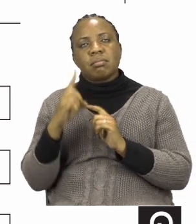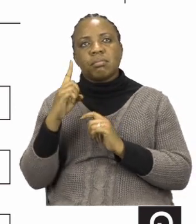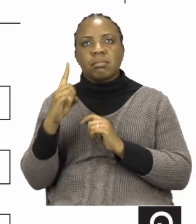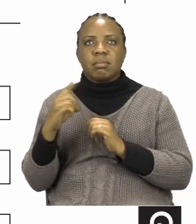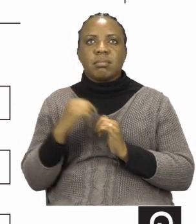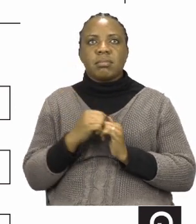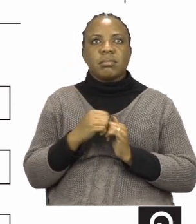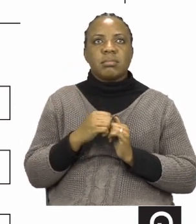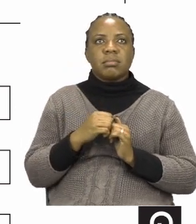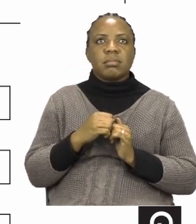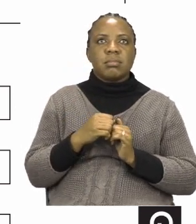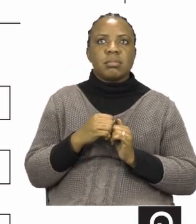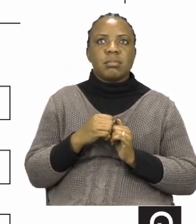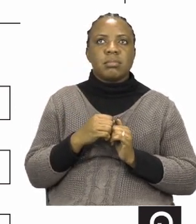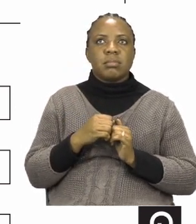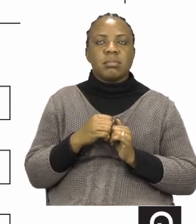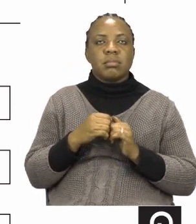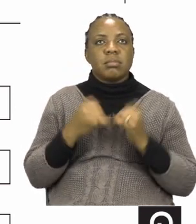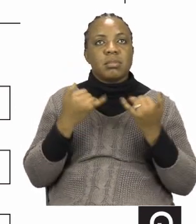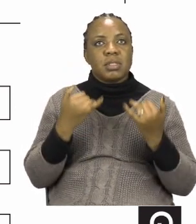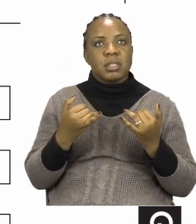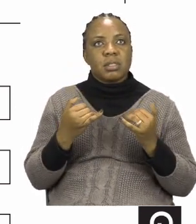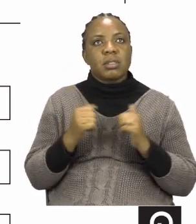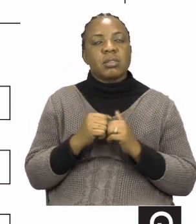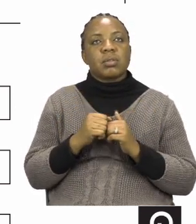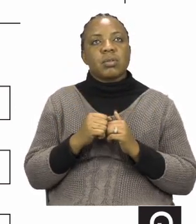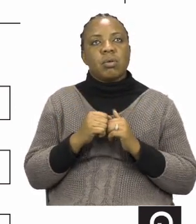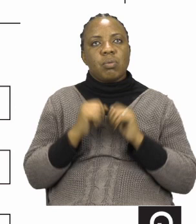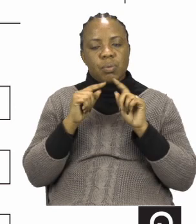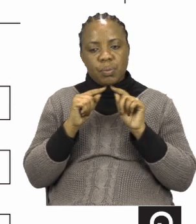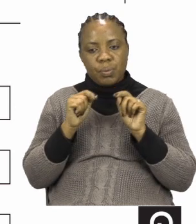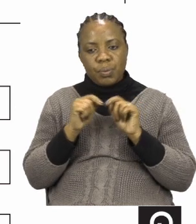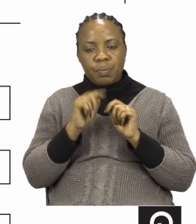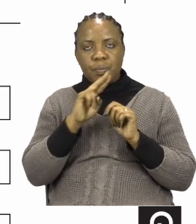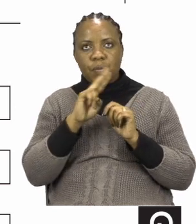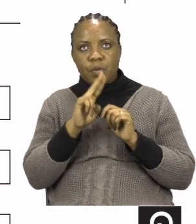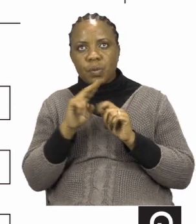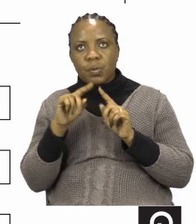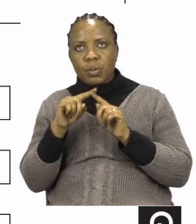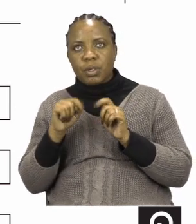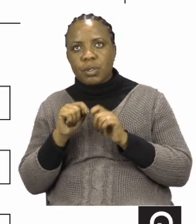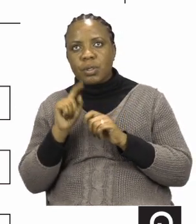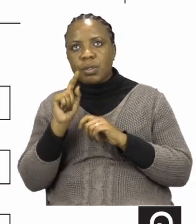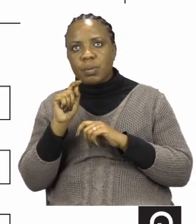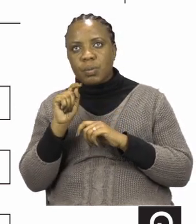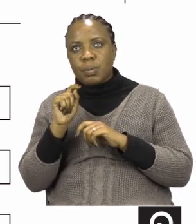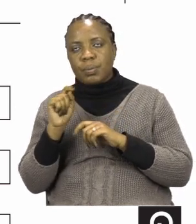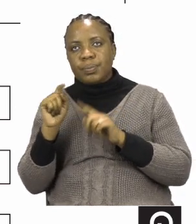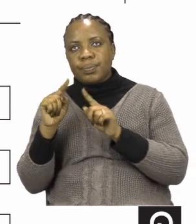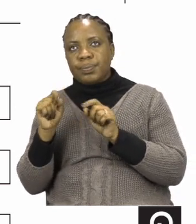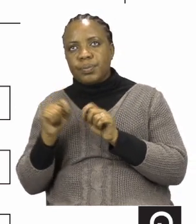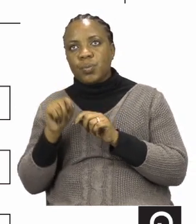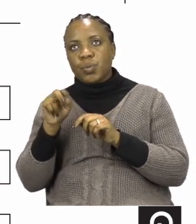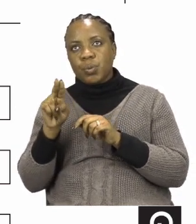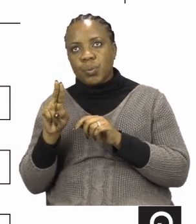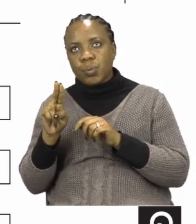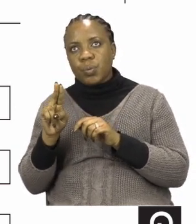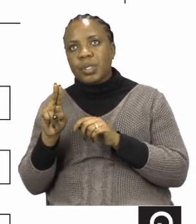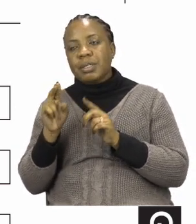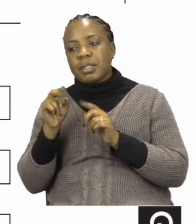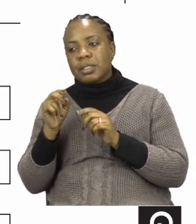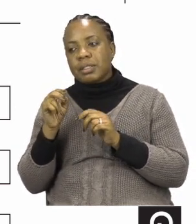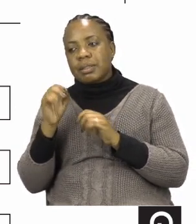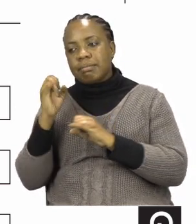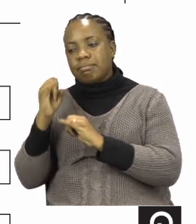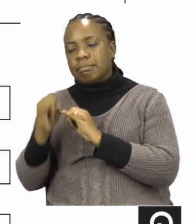job to put them in their boxes and to compress it into one whole number. Let's take a look and see